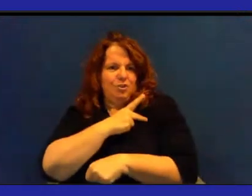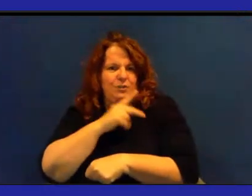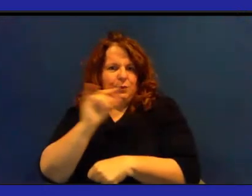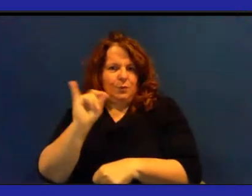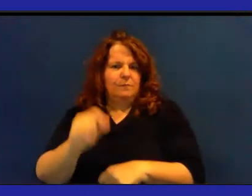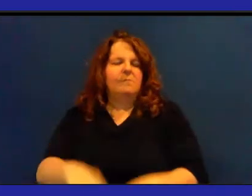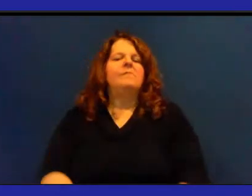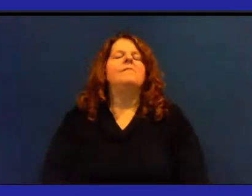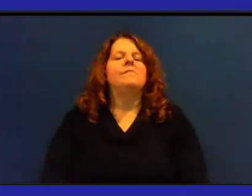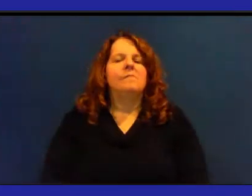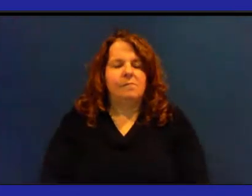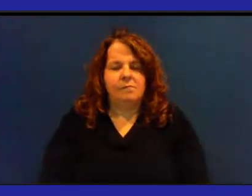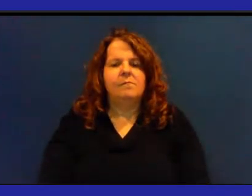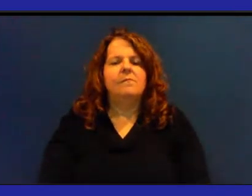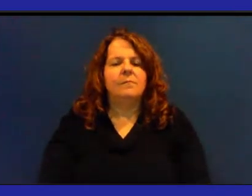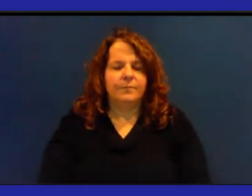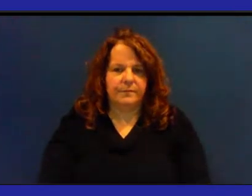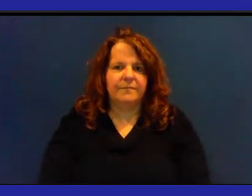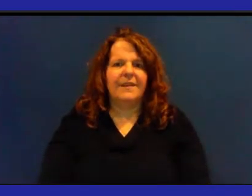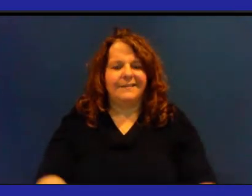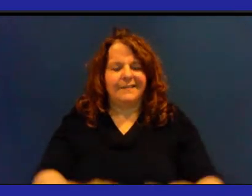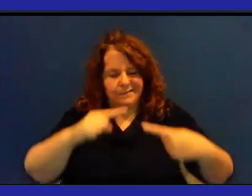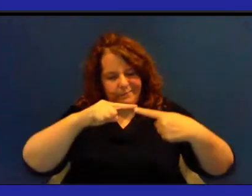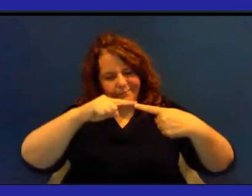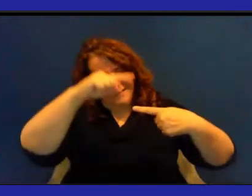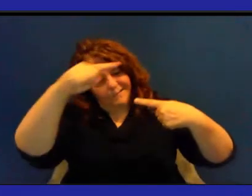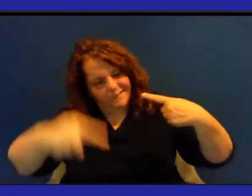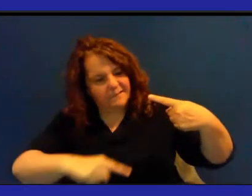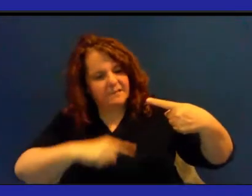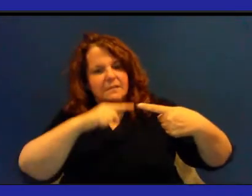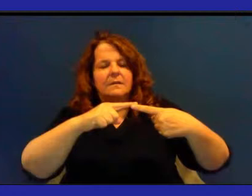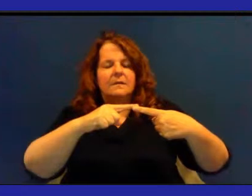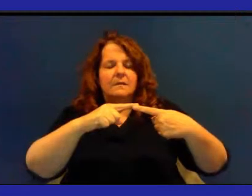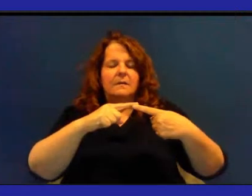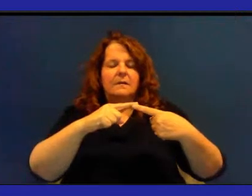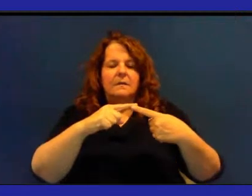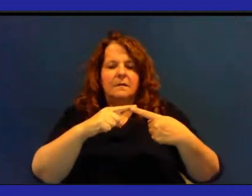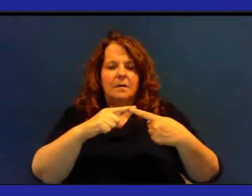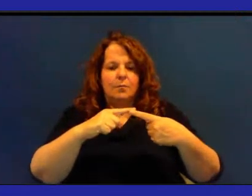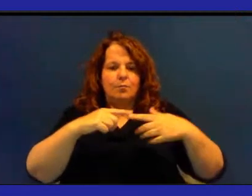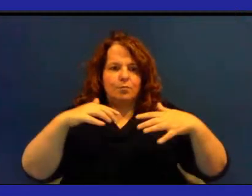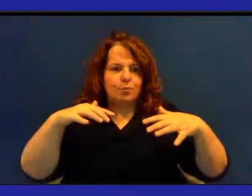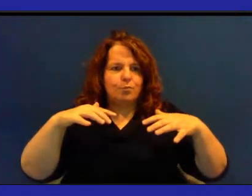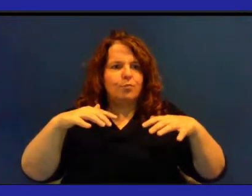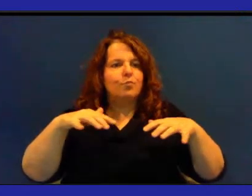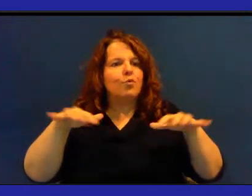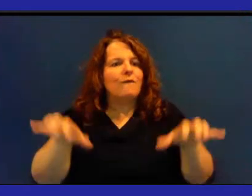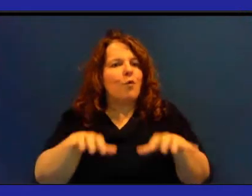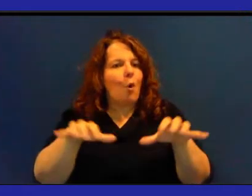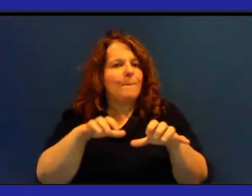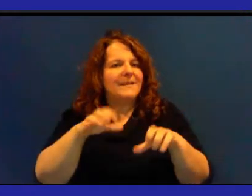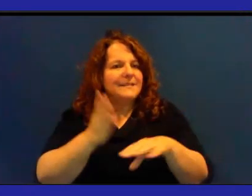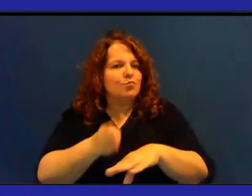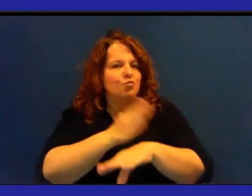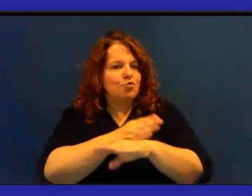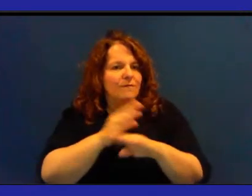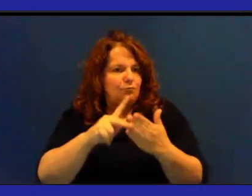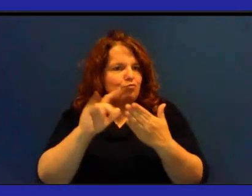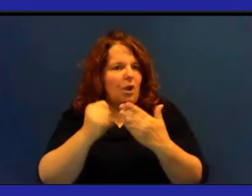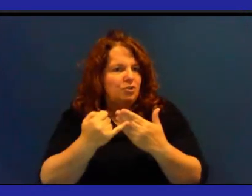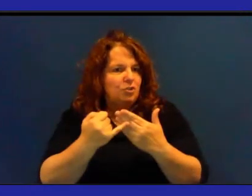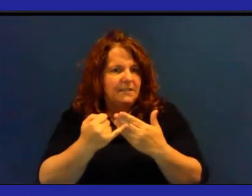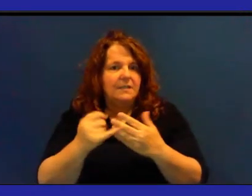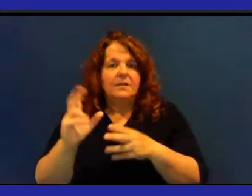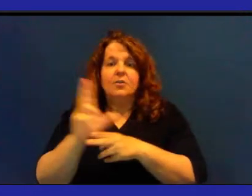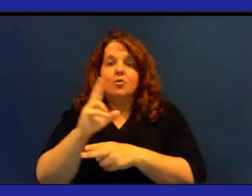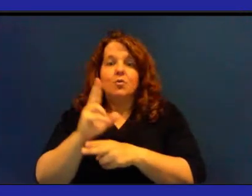And there's a whole kind of portfolio of performance improvement projects and initiatives, including using some